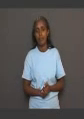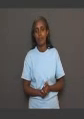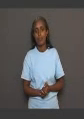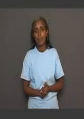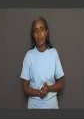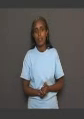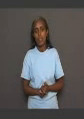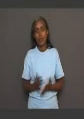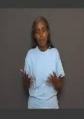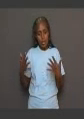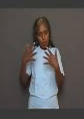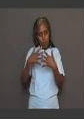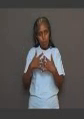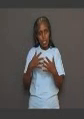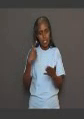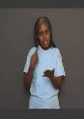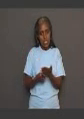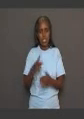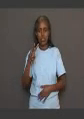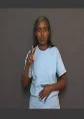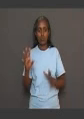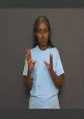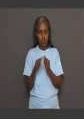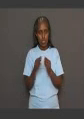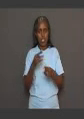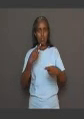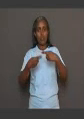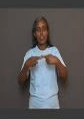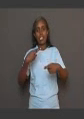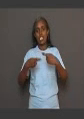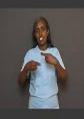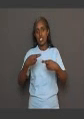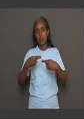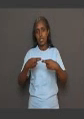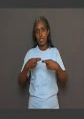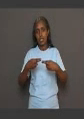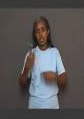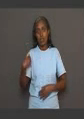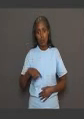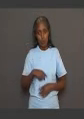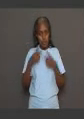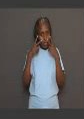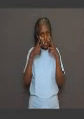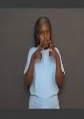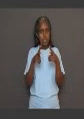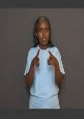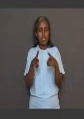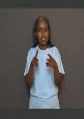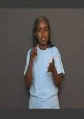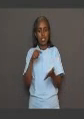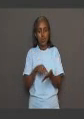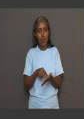By combining these two sets of relationships, we see that the